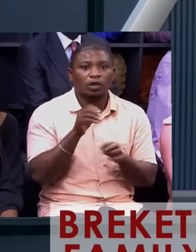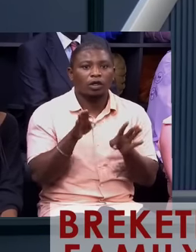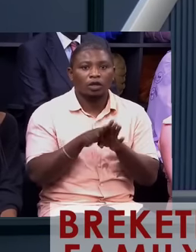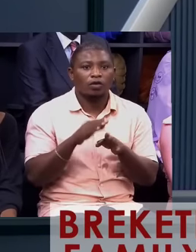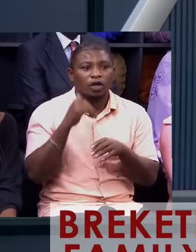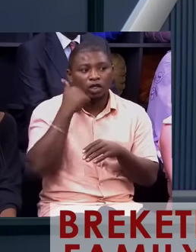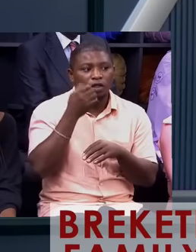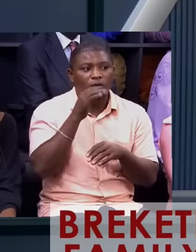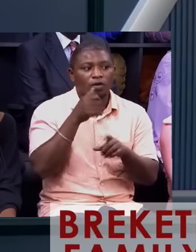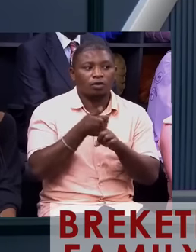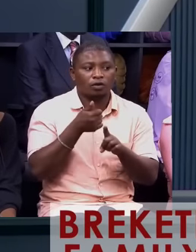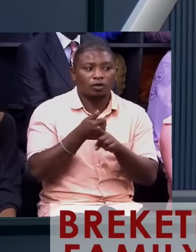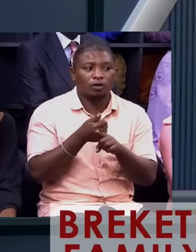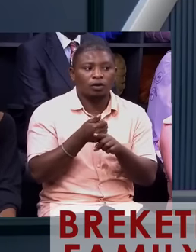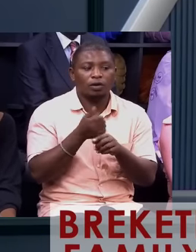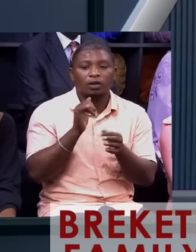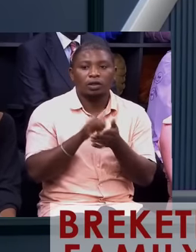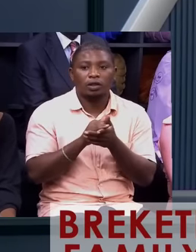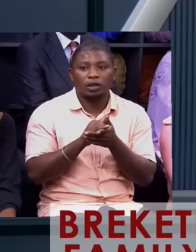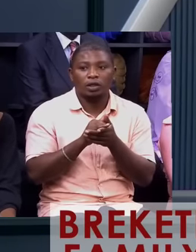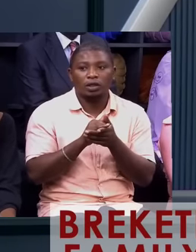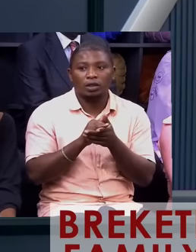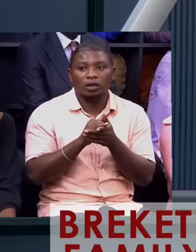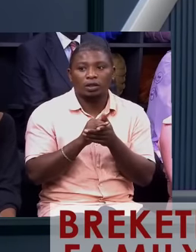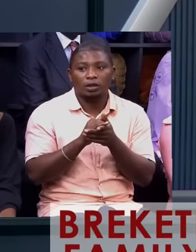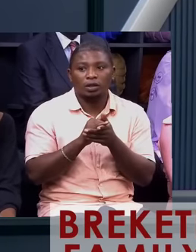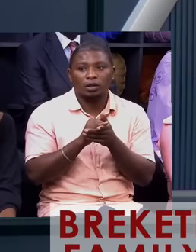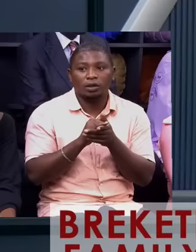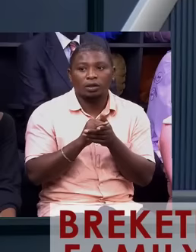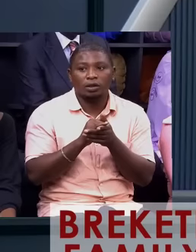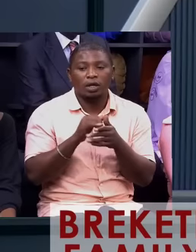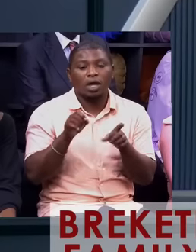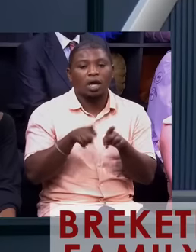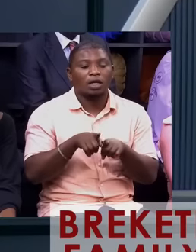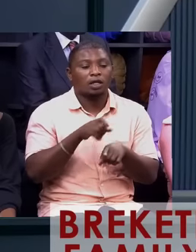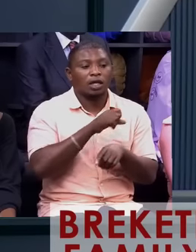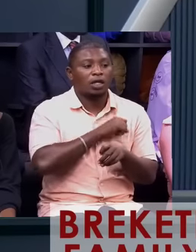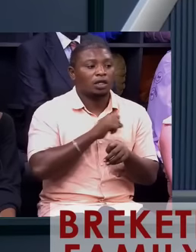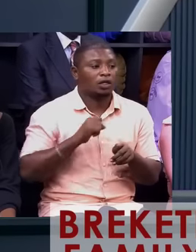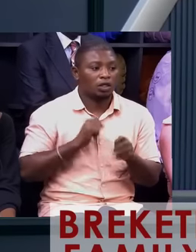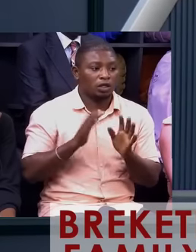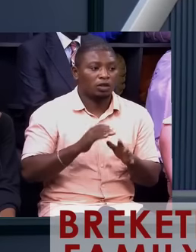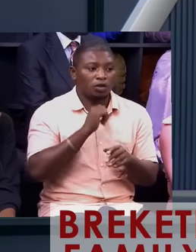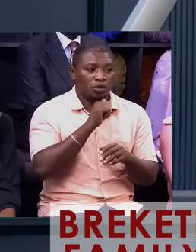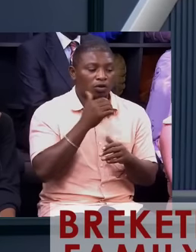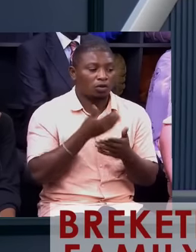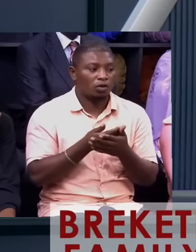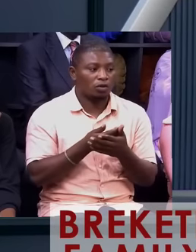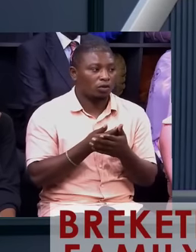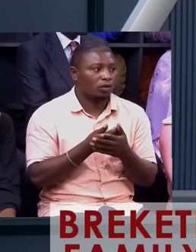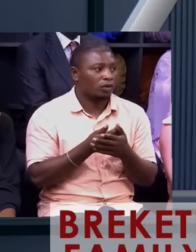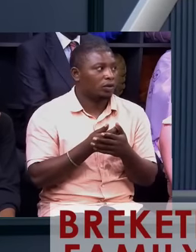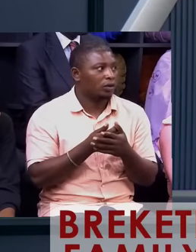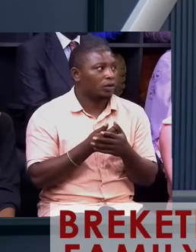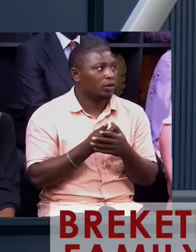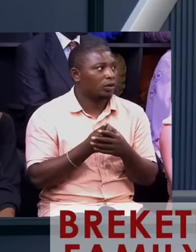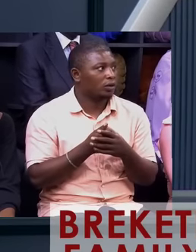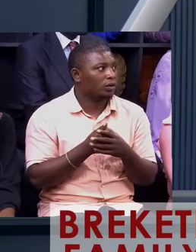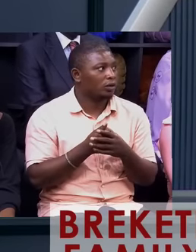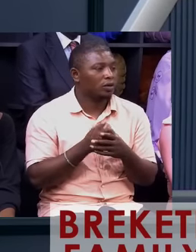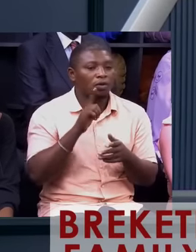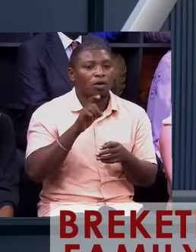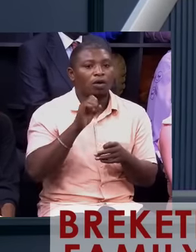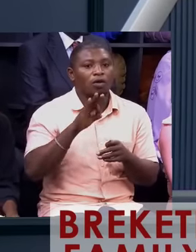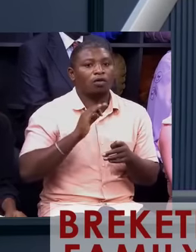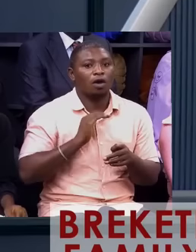himself talking the the asator whatever no good who they talk so one